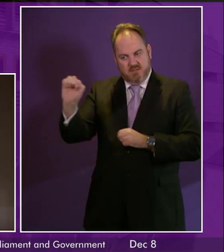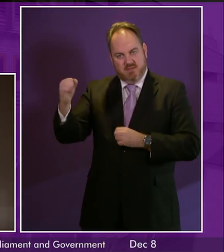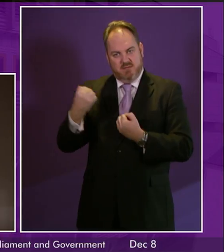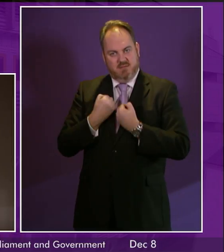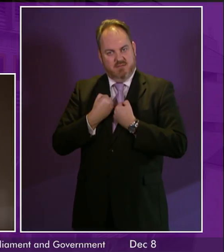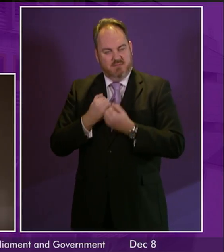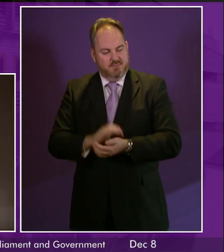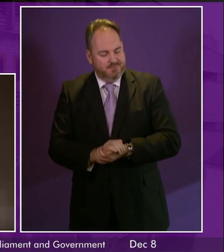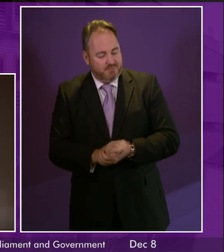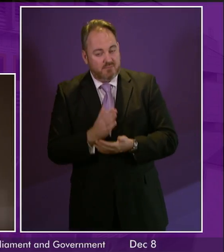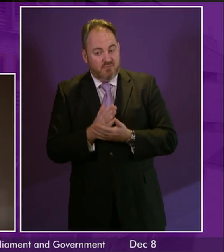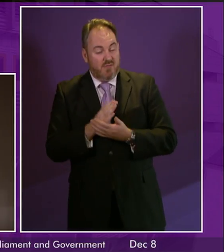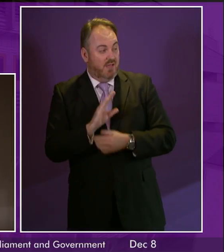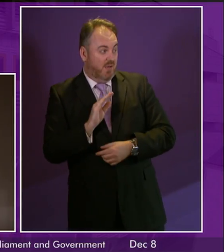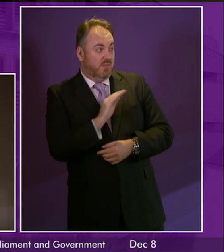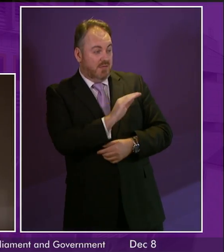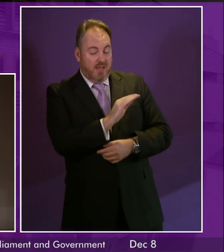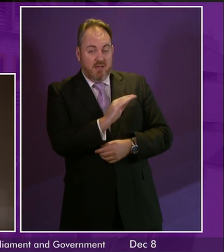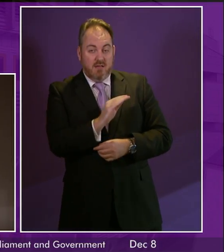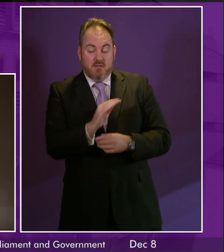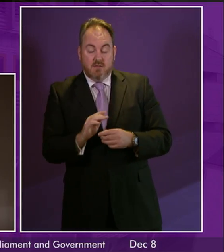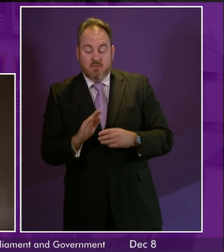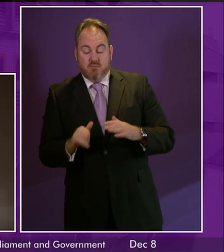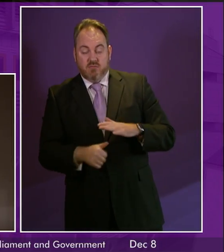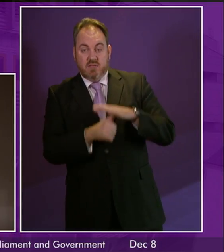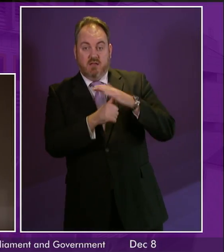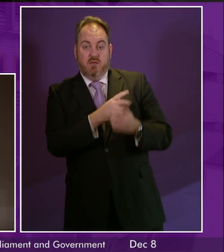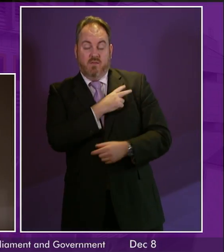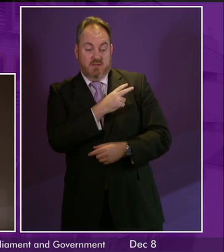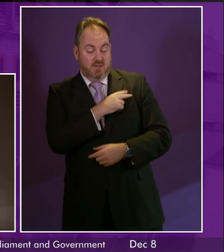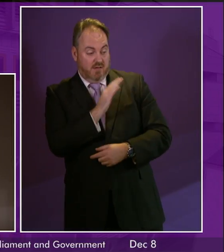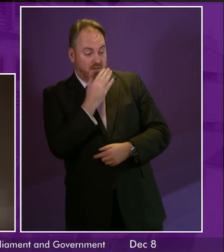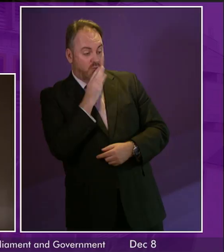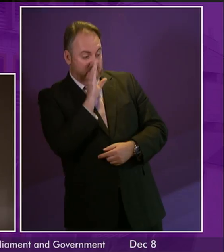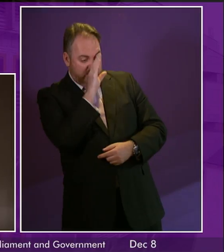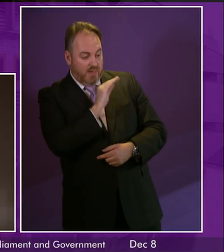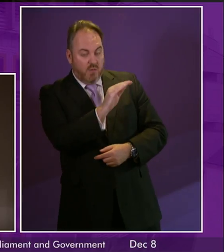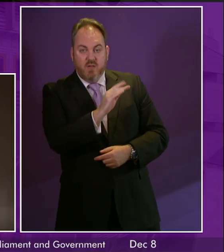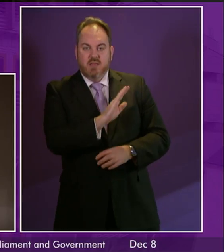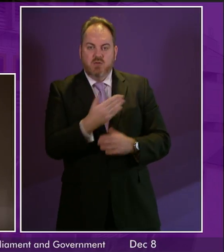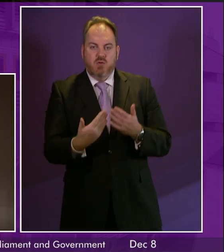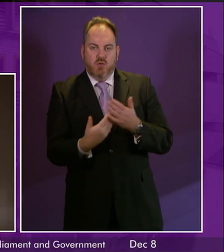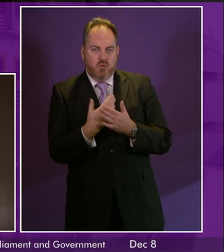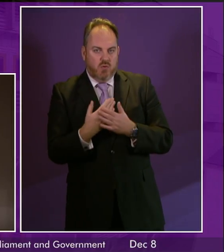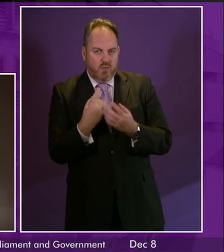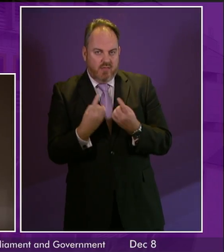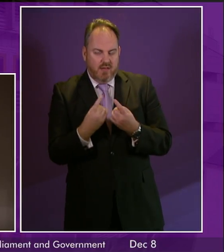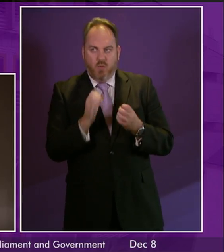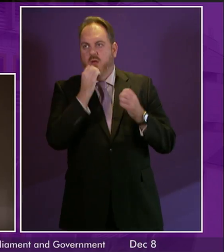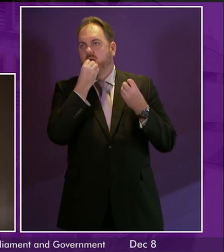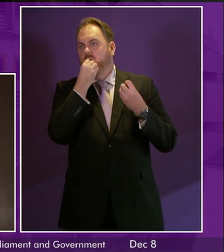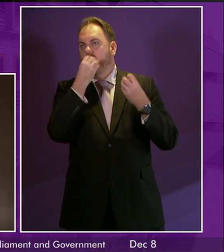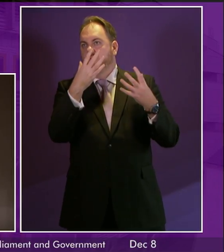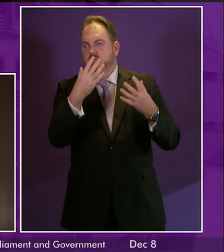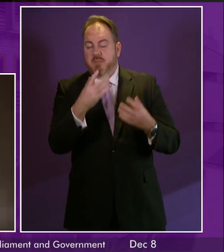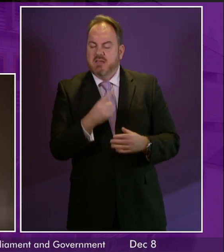more effectively. Presiding Officer, I wouldn't go so far as to suggest this agreement is any way historic, but it's nevertheless an important statement